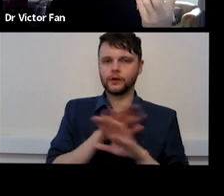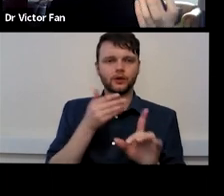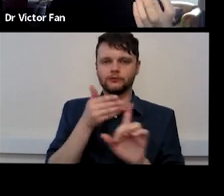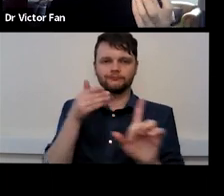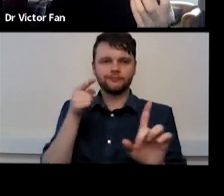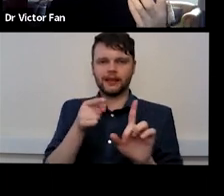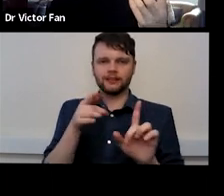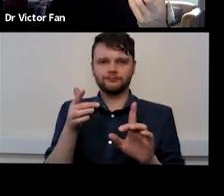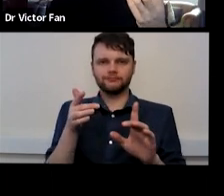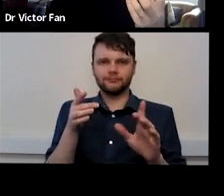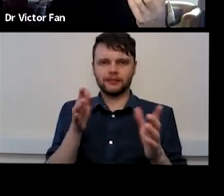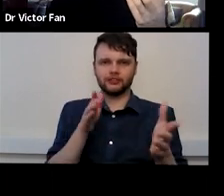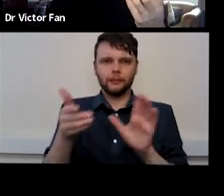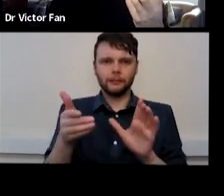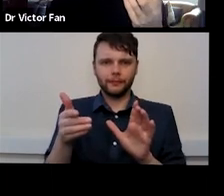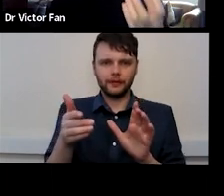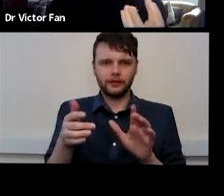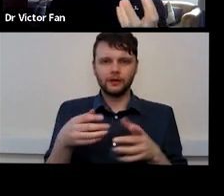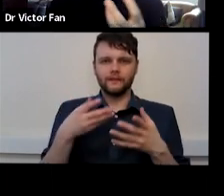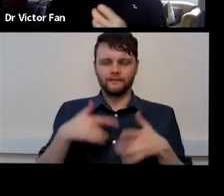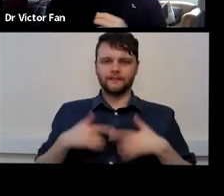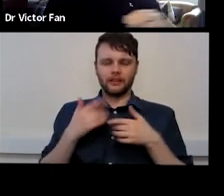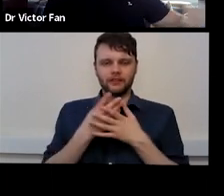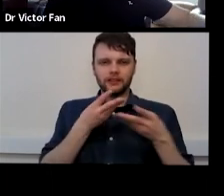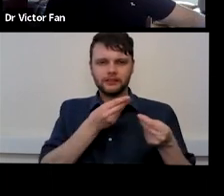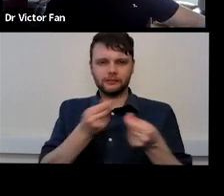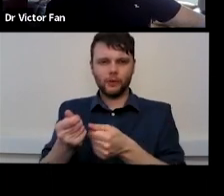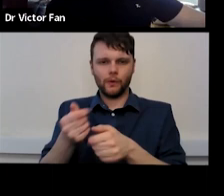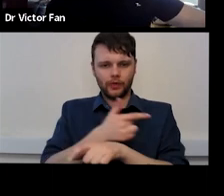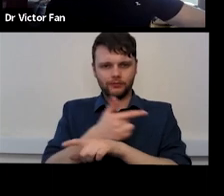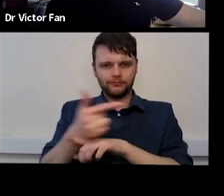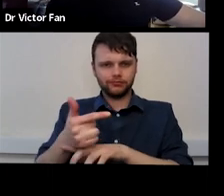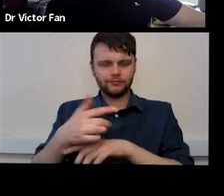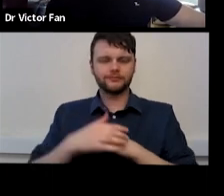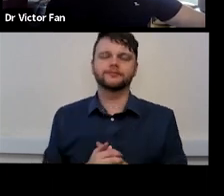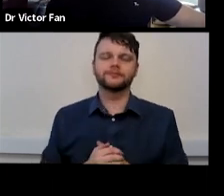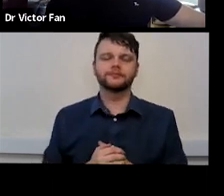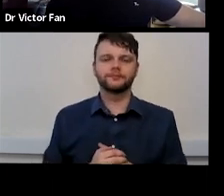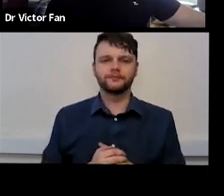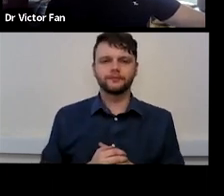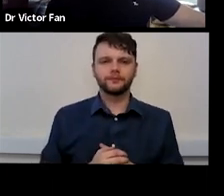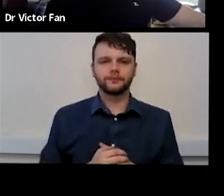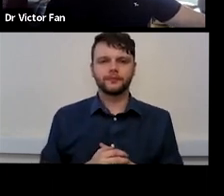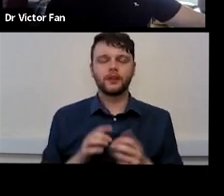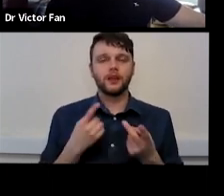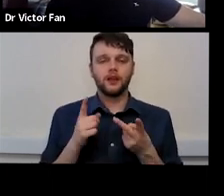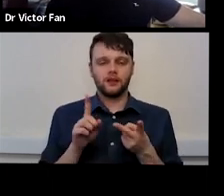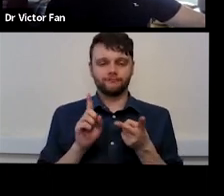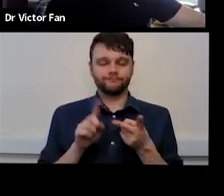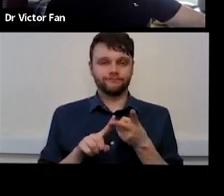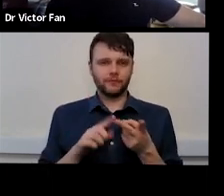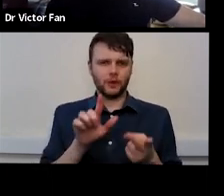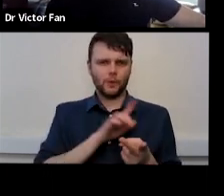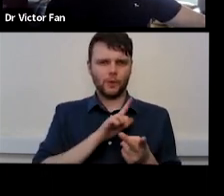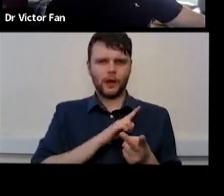the jump. So the cut becomes really smooth as a result of that. Now, another reason why